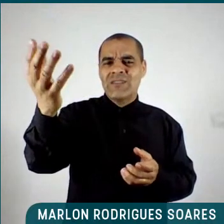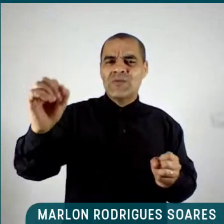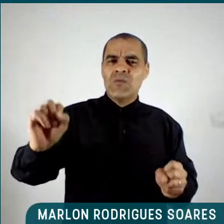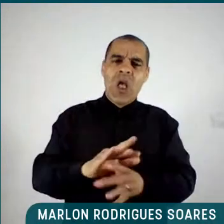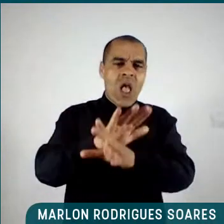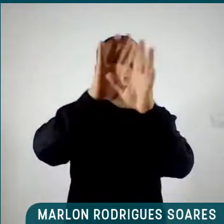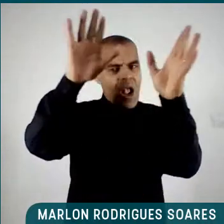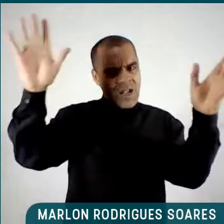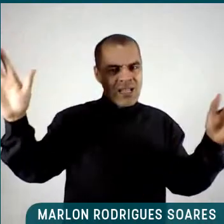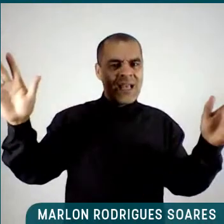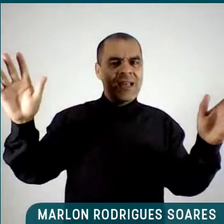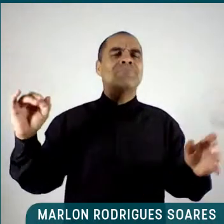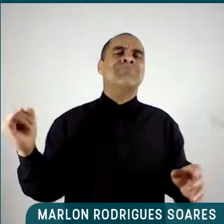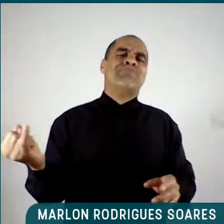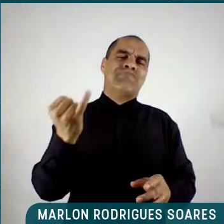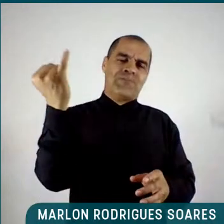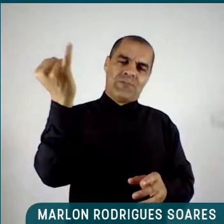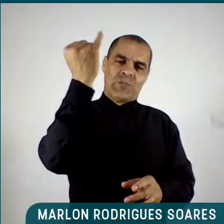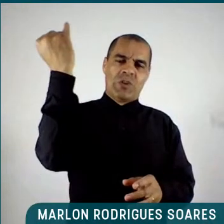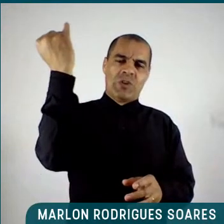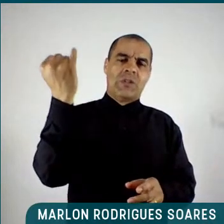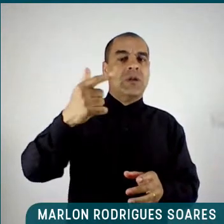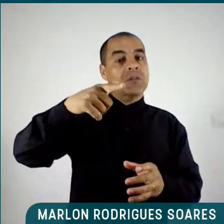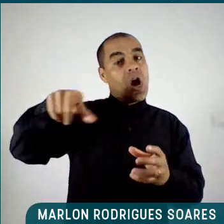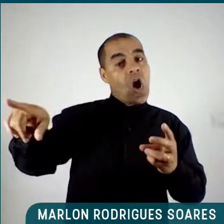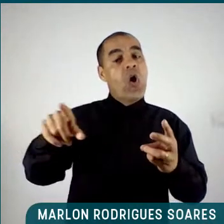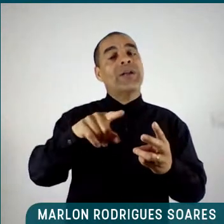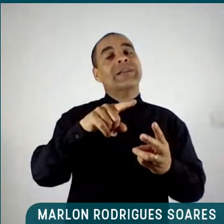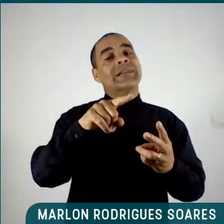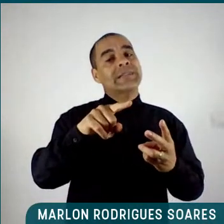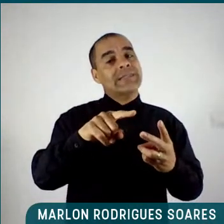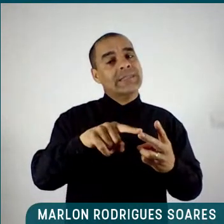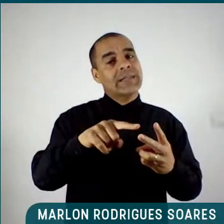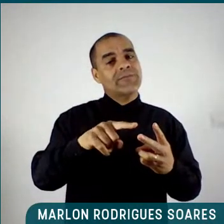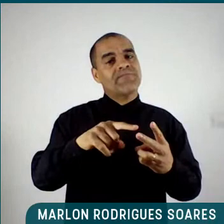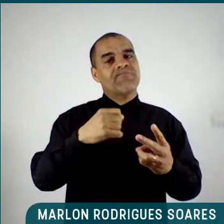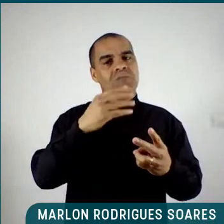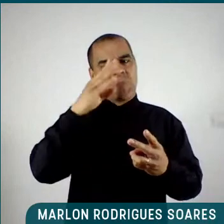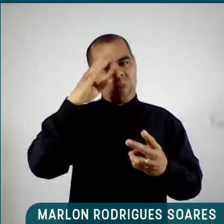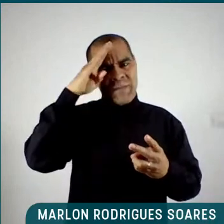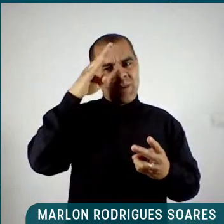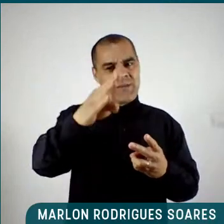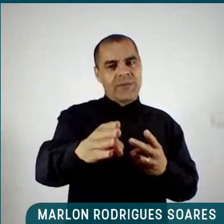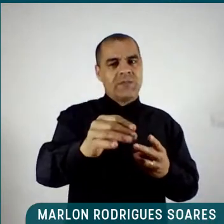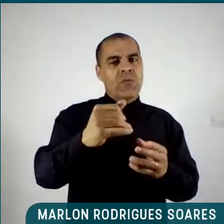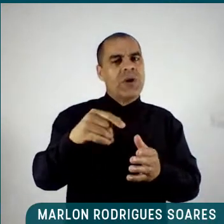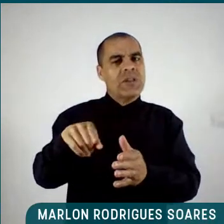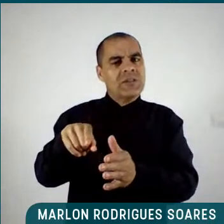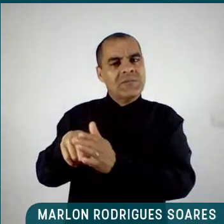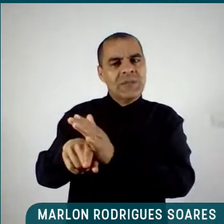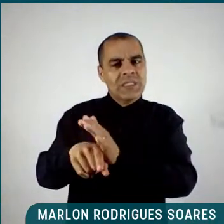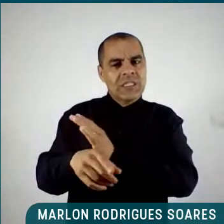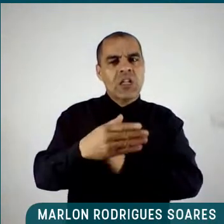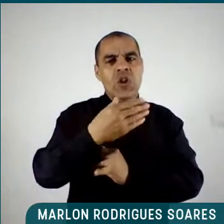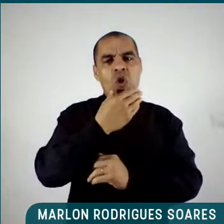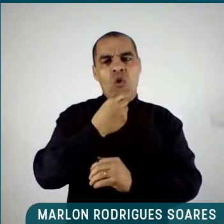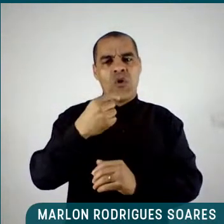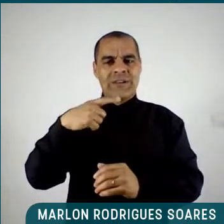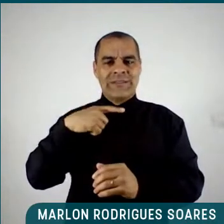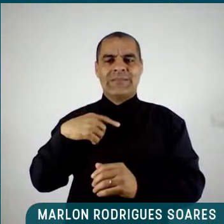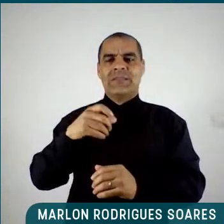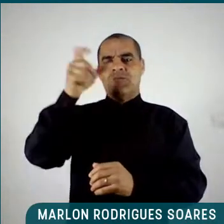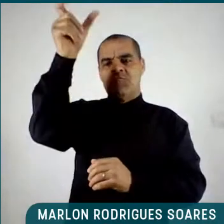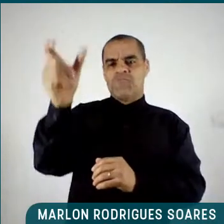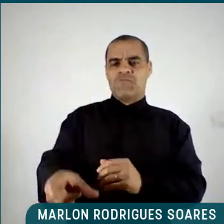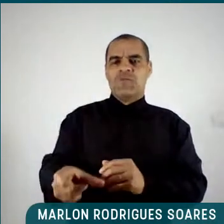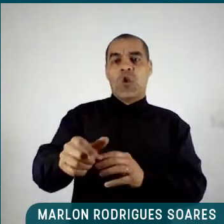more accessible to others. This is very important. Another issue here is the